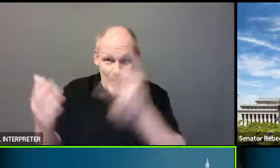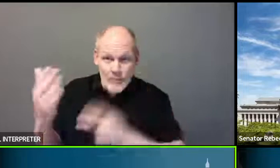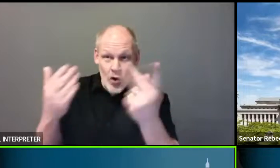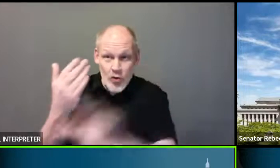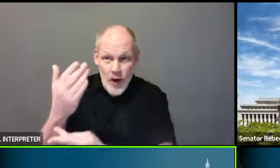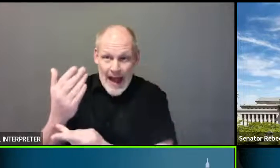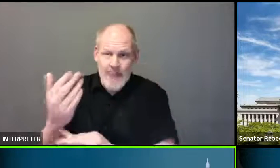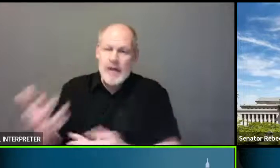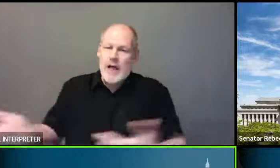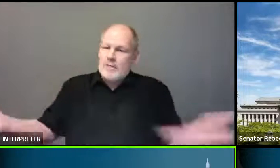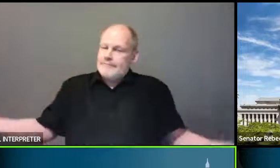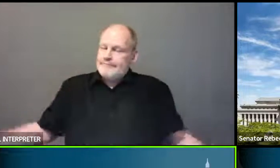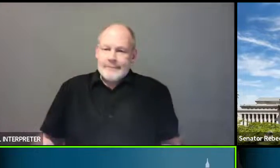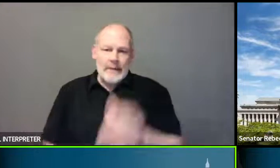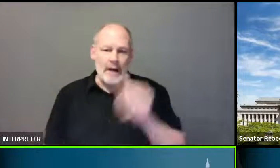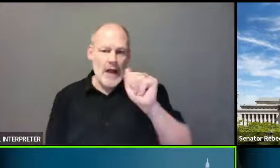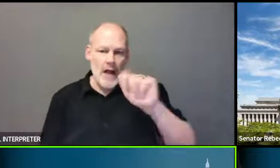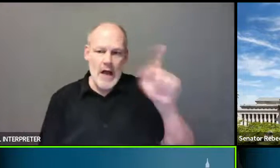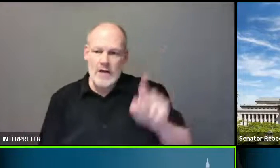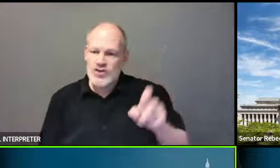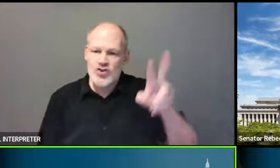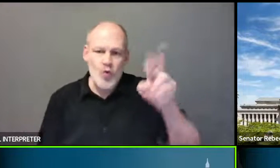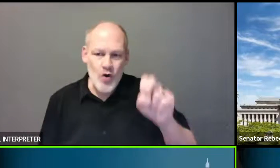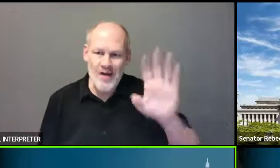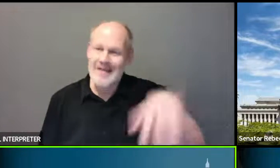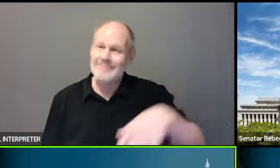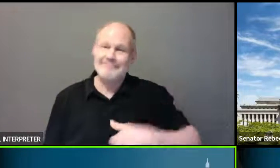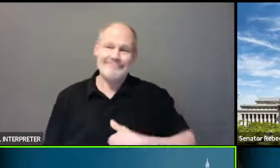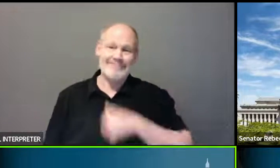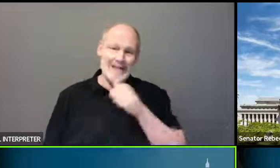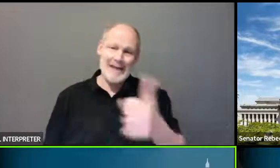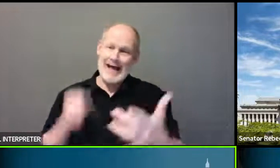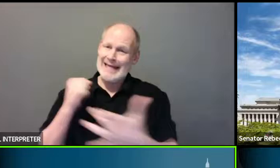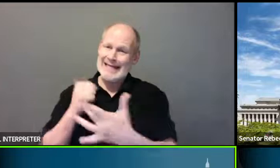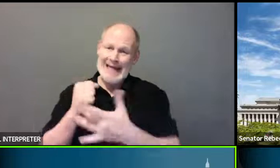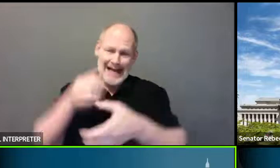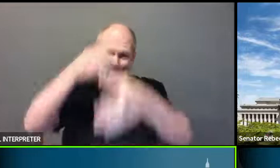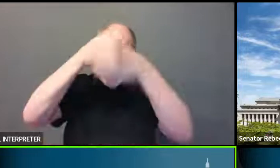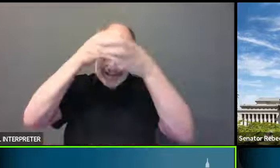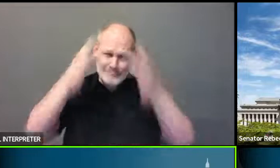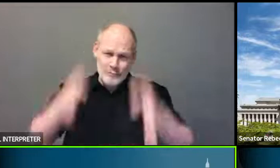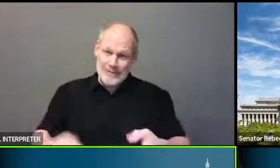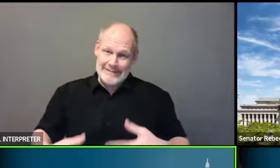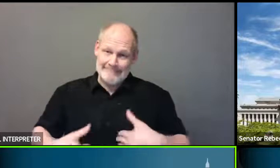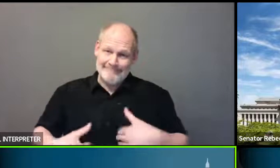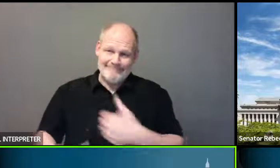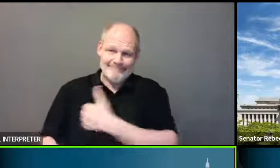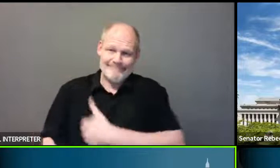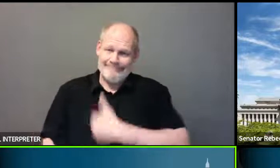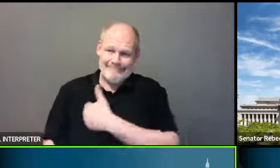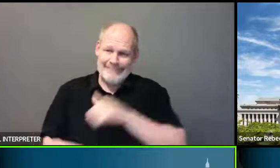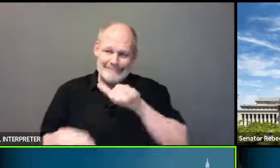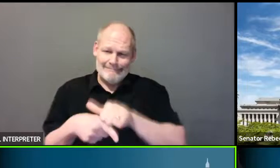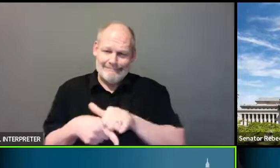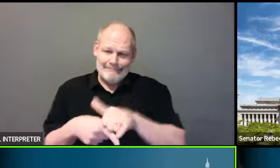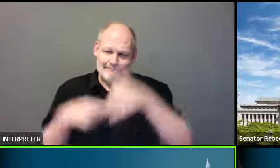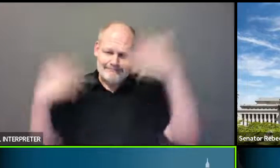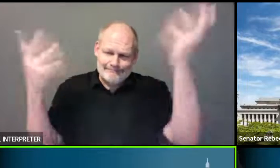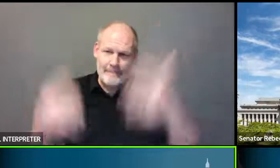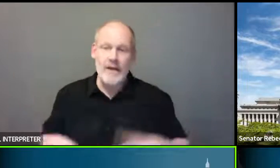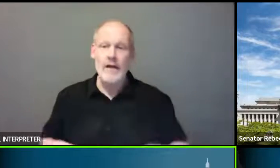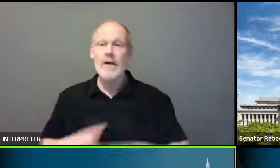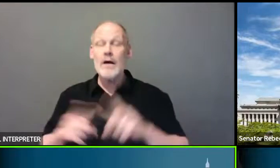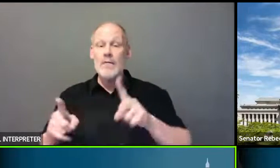Azure and one's called who knows what else. I'm not a techie, but these are going to be high